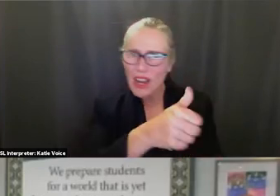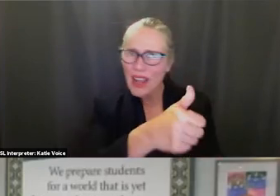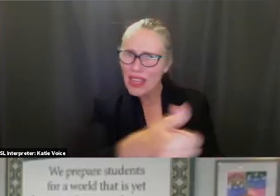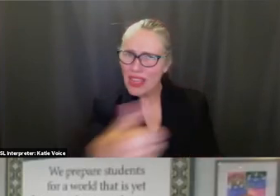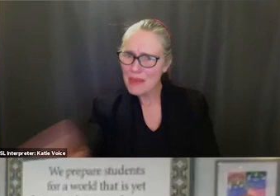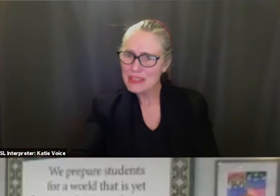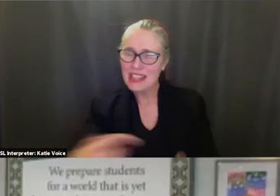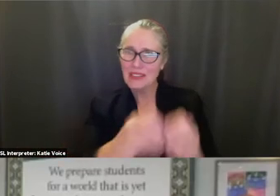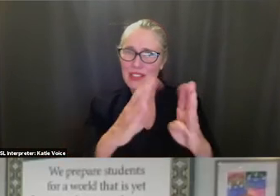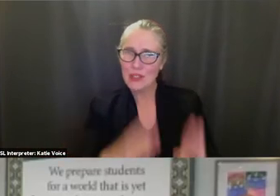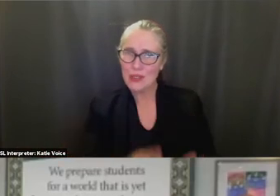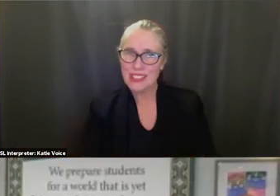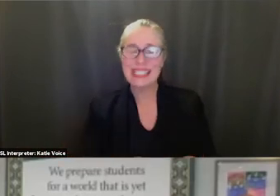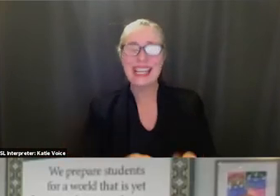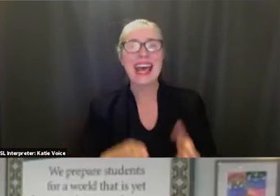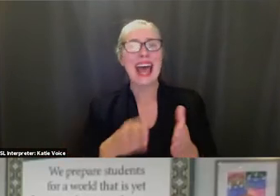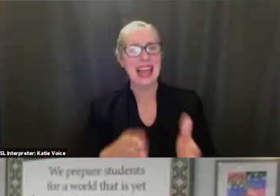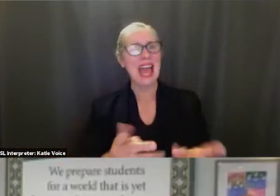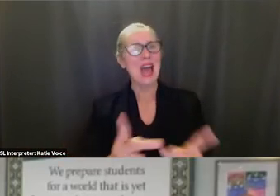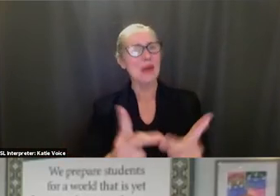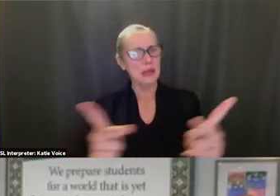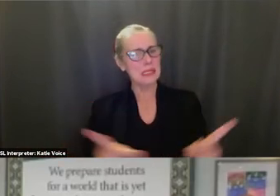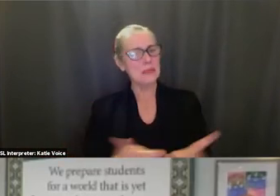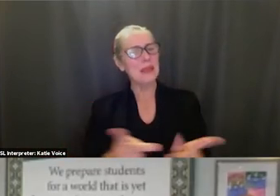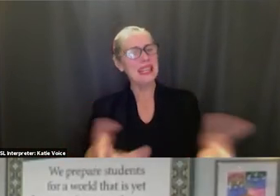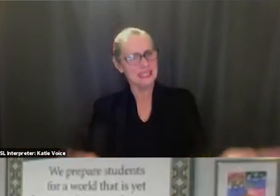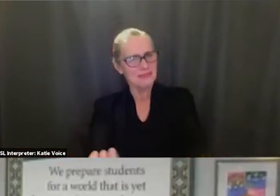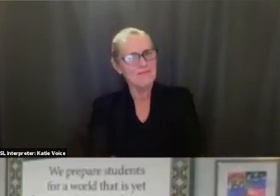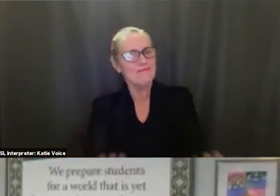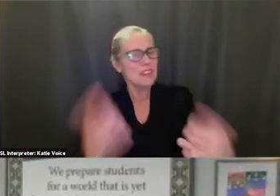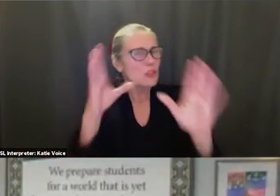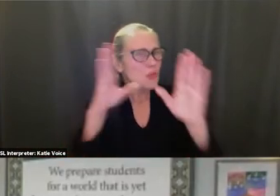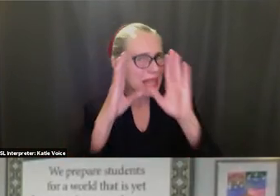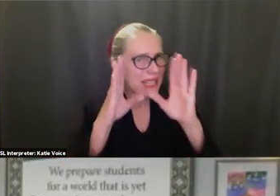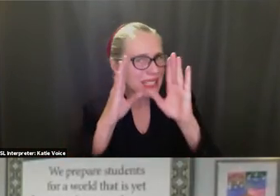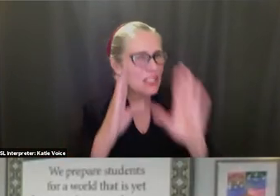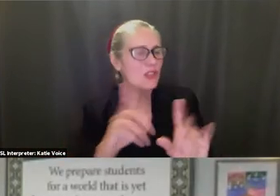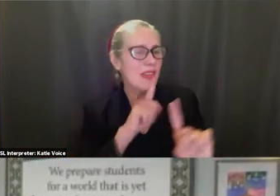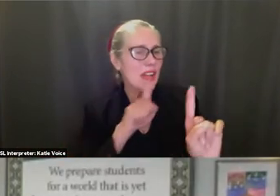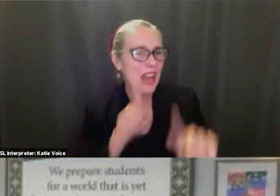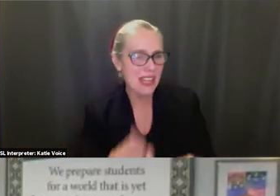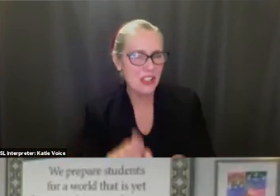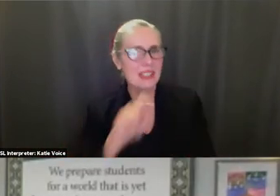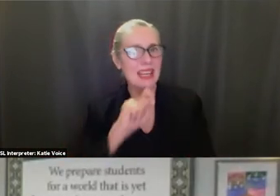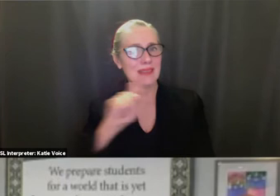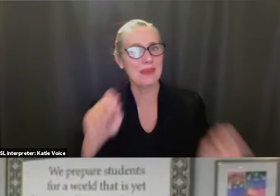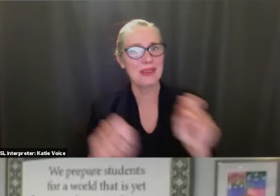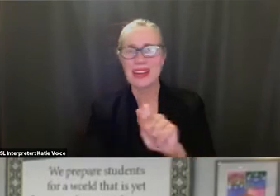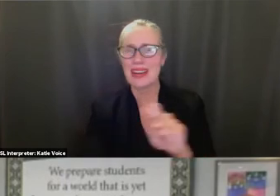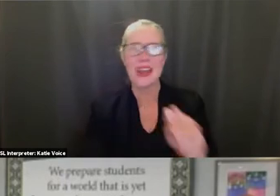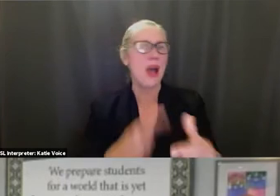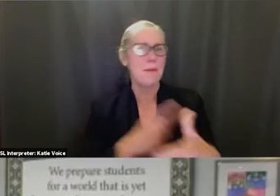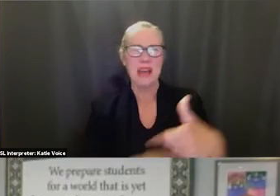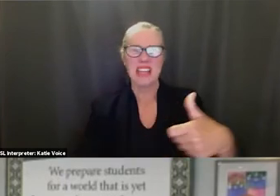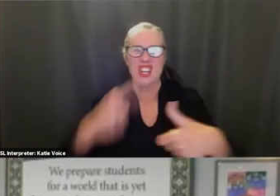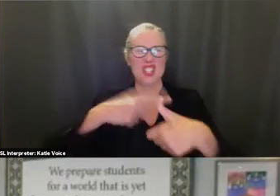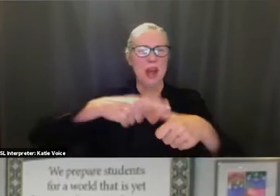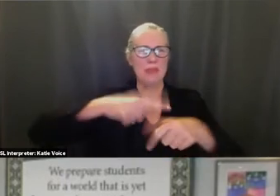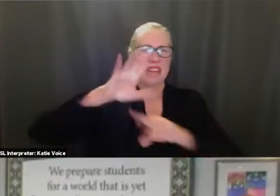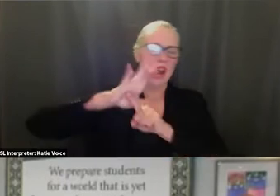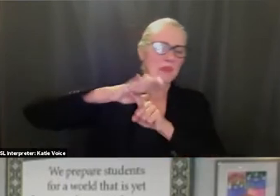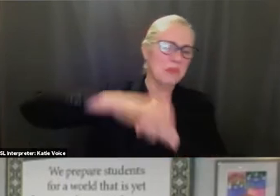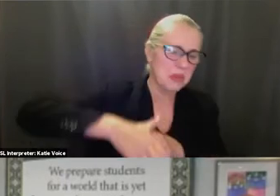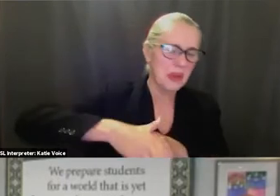truly allowing space for their answers can be transformative in ways that top-down discipline can never be it works on the